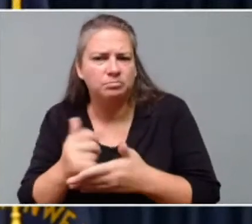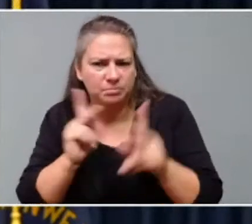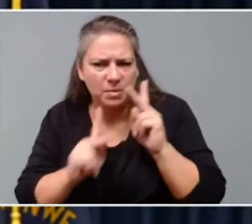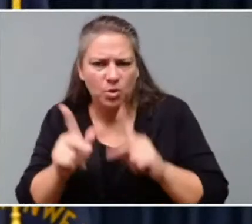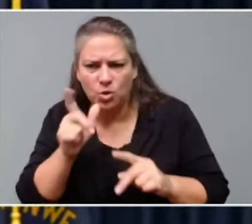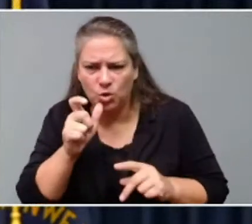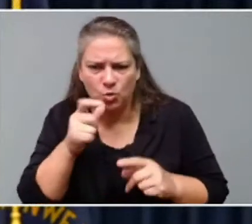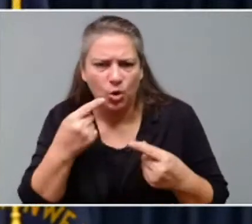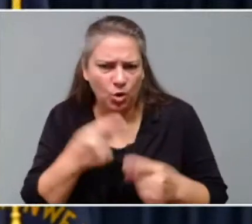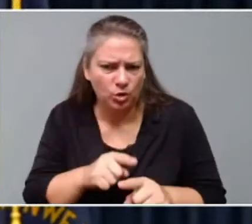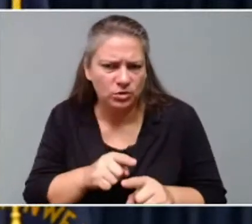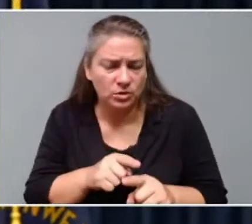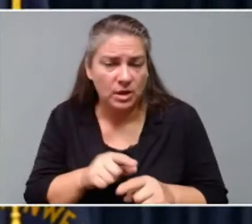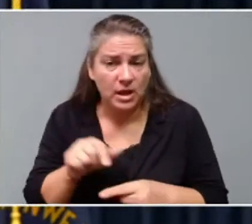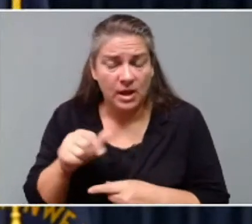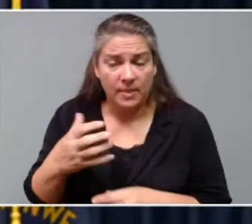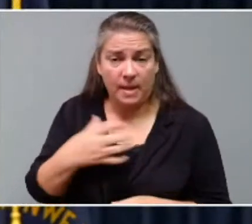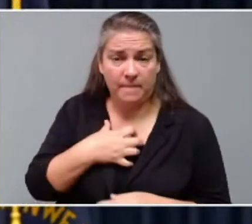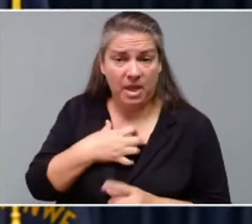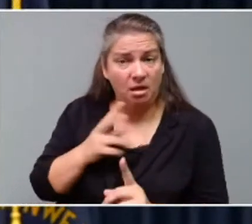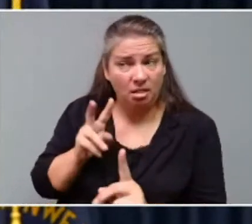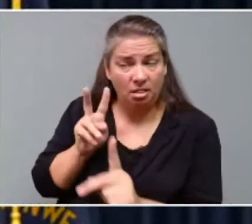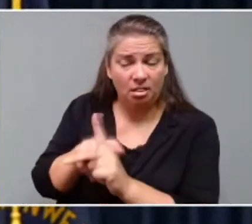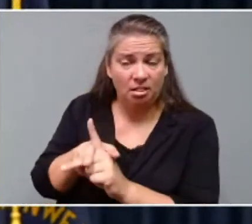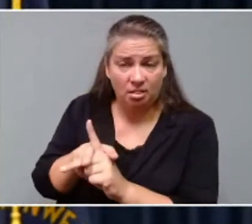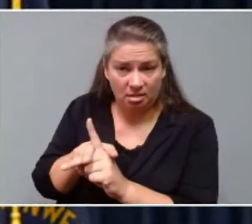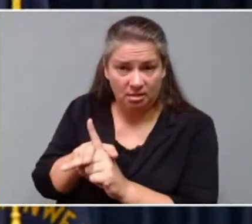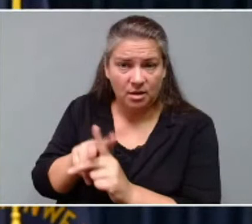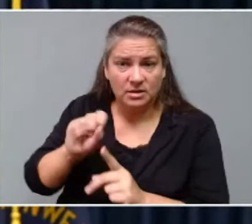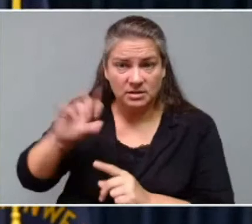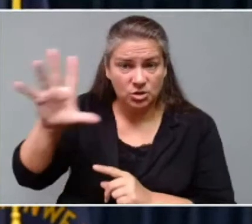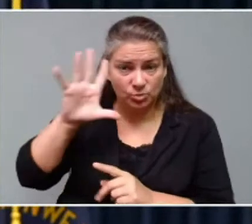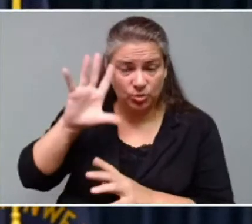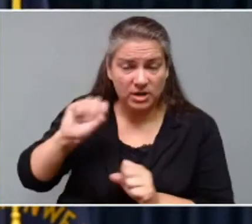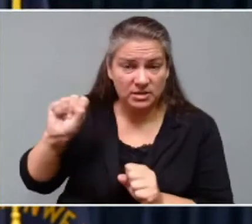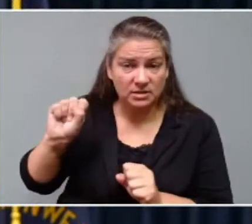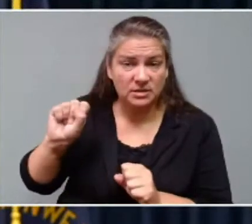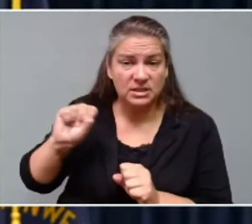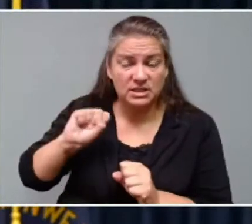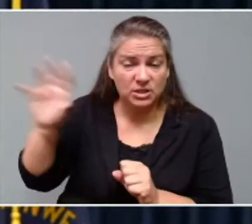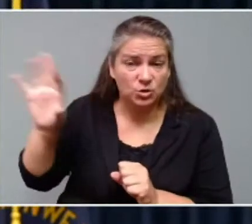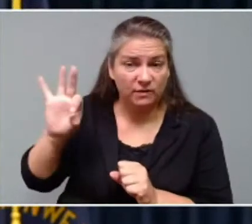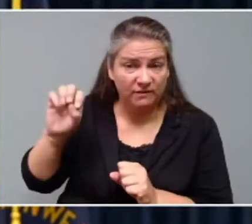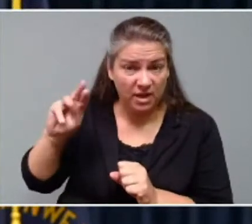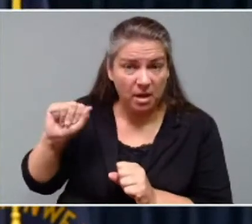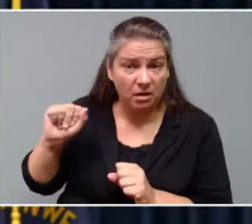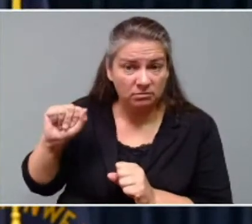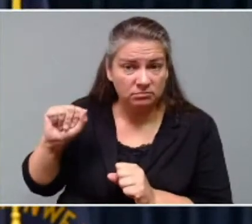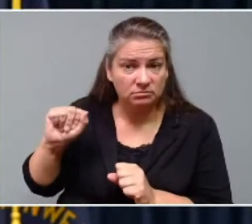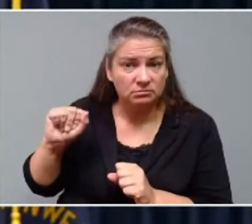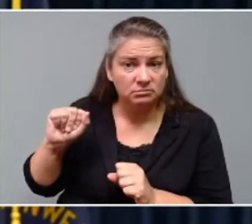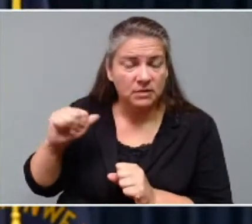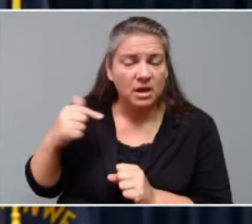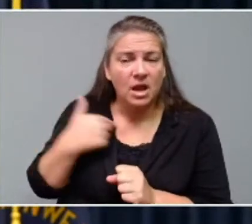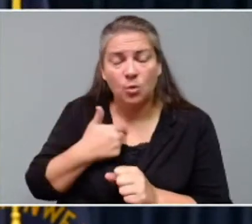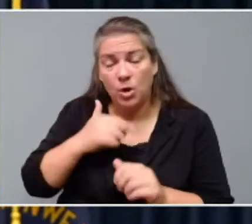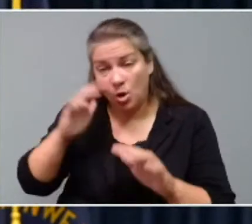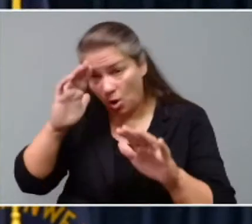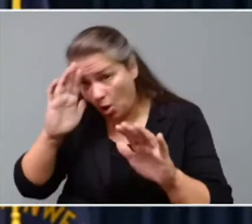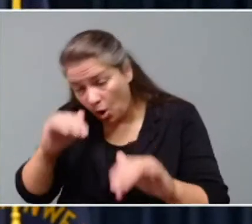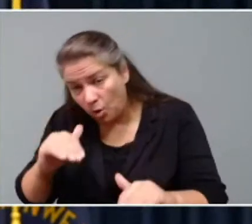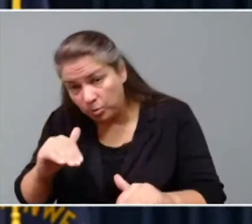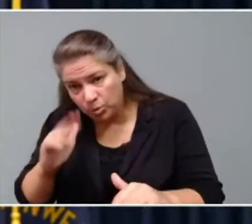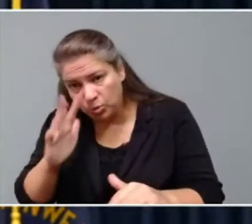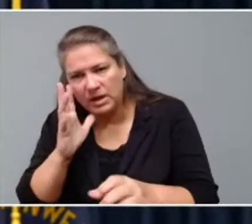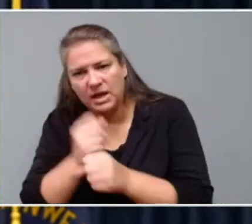appeal letter will be sent to the president, to FEMA, and we hope will get